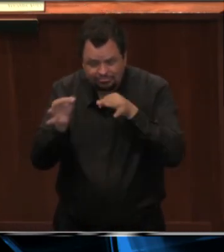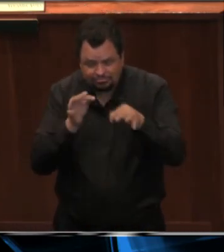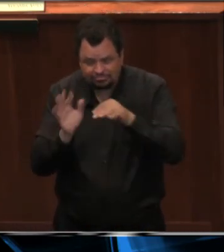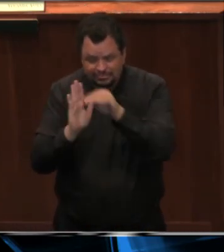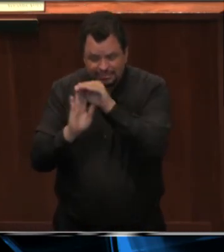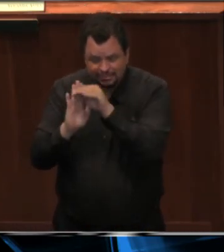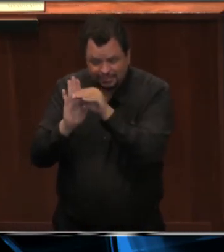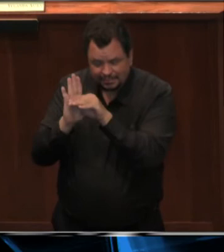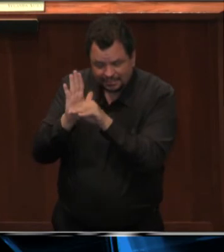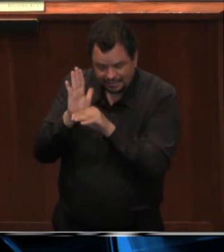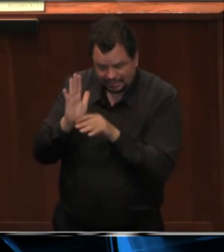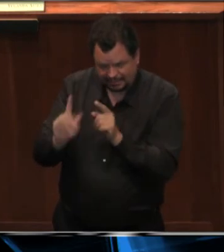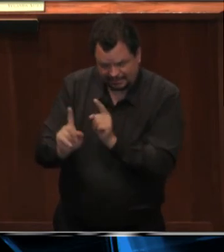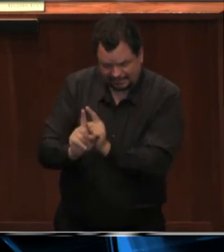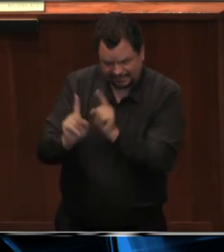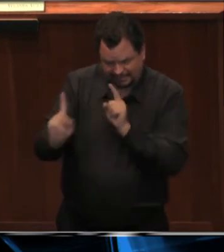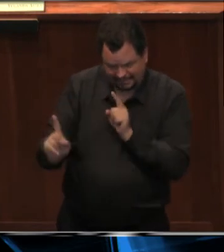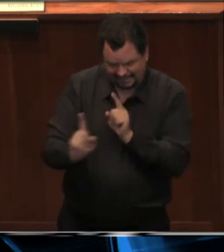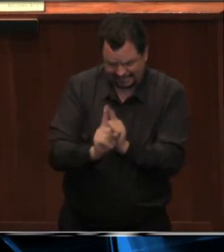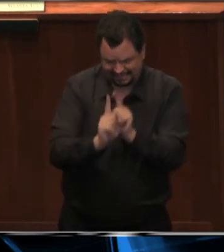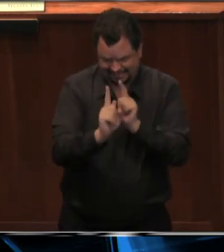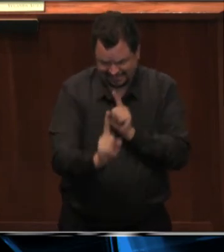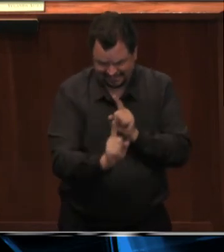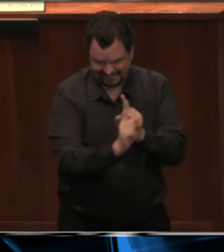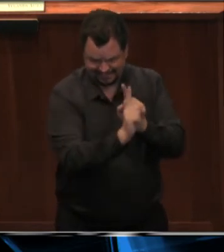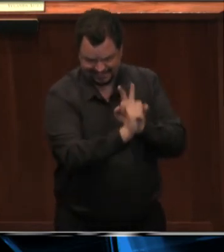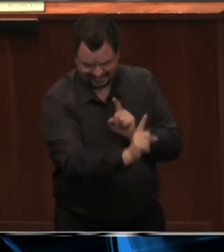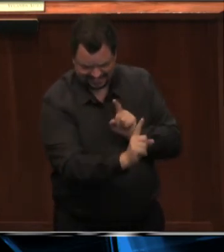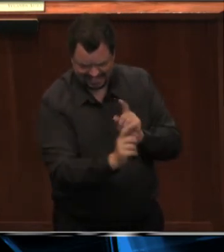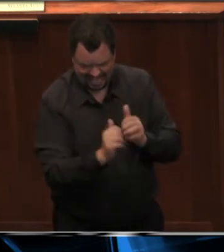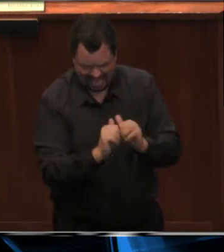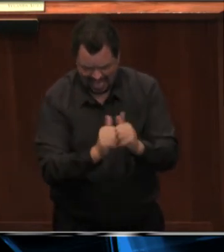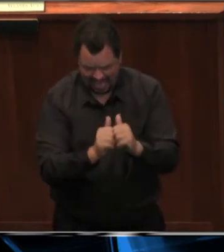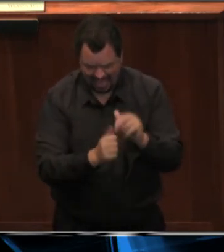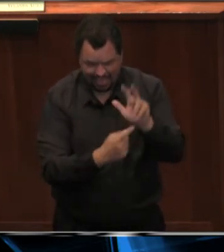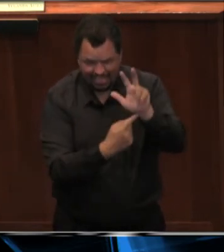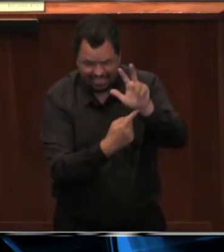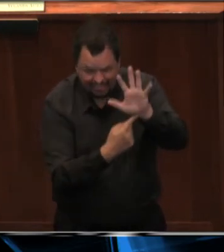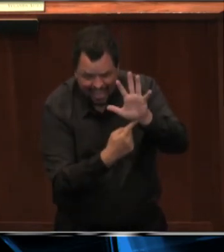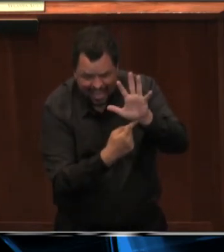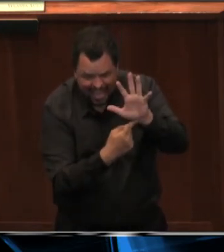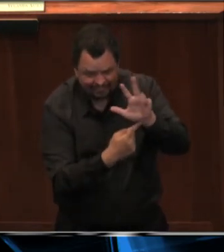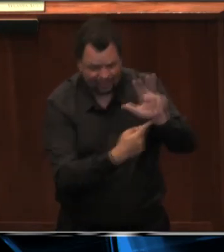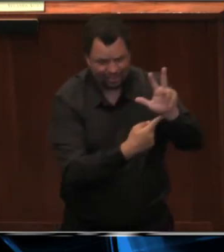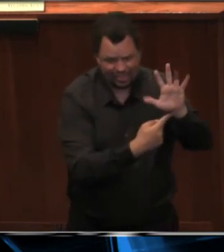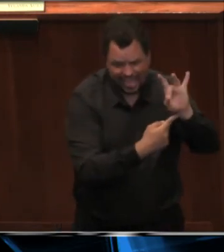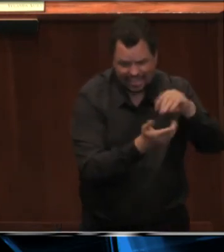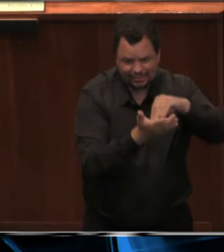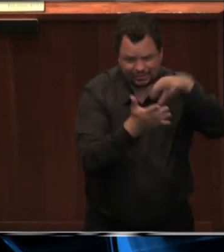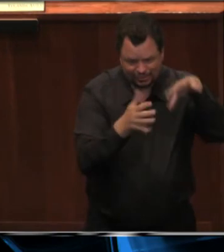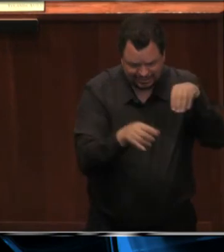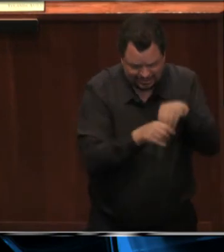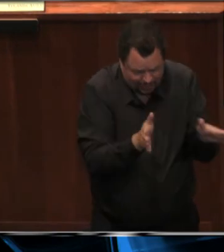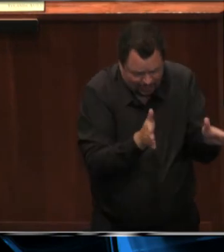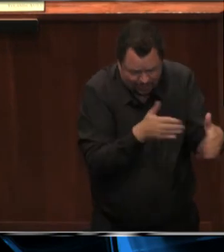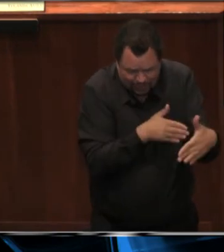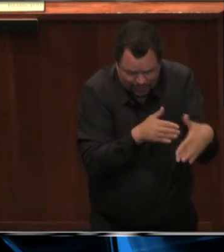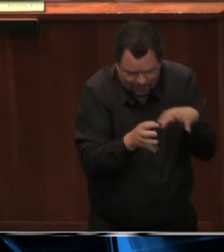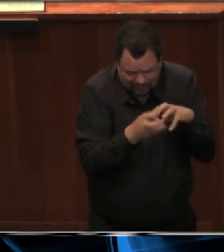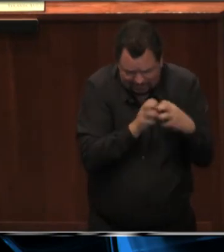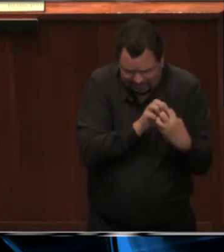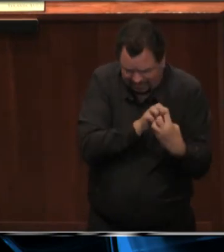envision classrooms of 35 to 38 students? When these types of statements are given as recommendations and not